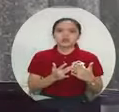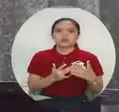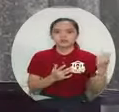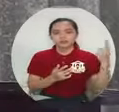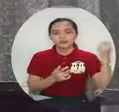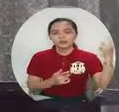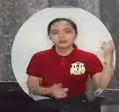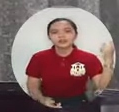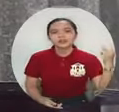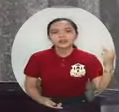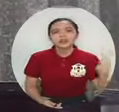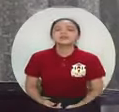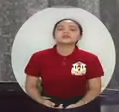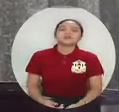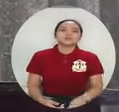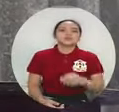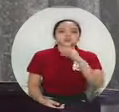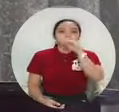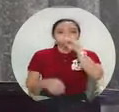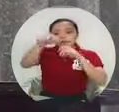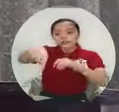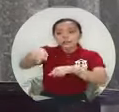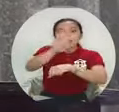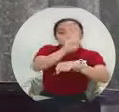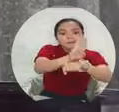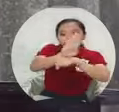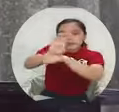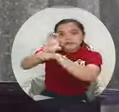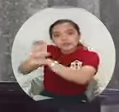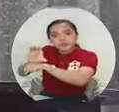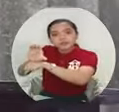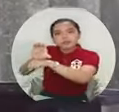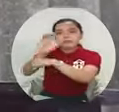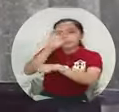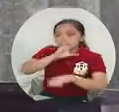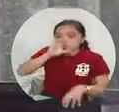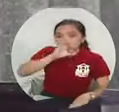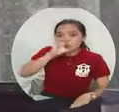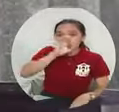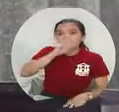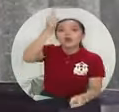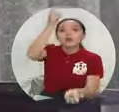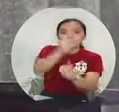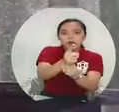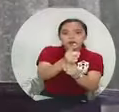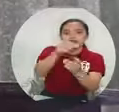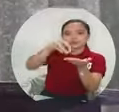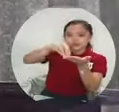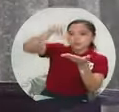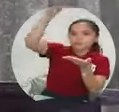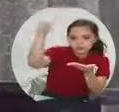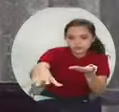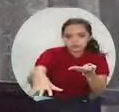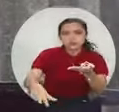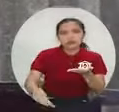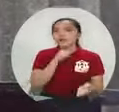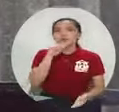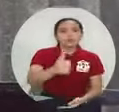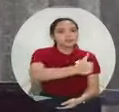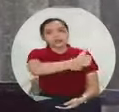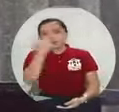Bible Baptist Church Katipunan is the right place where you are going to return and give your